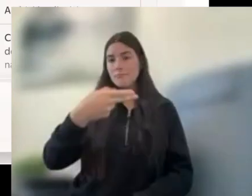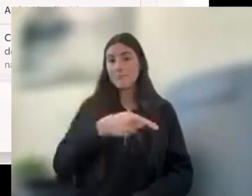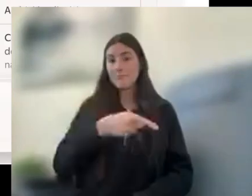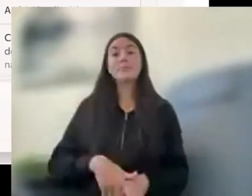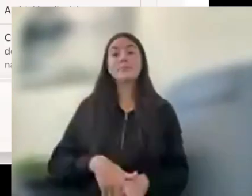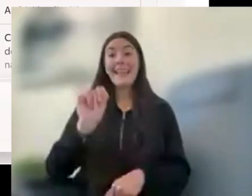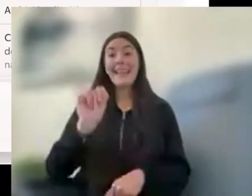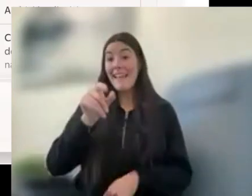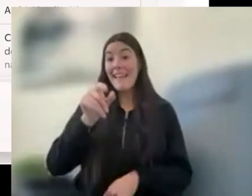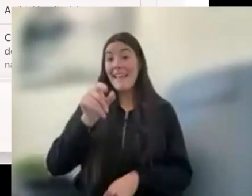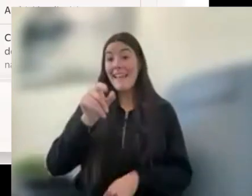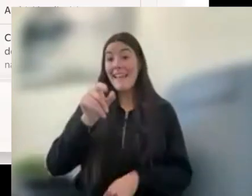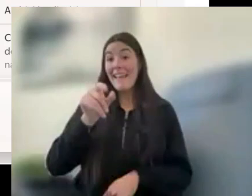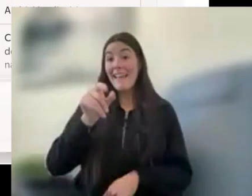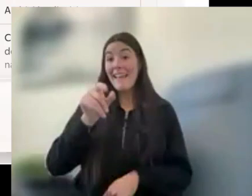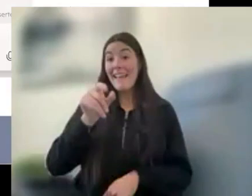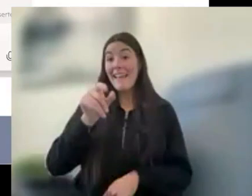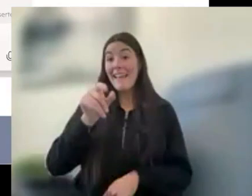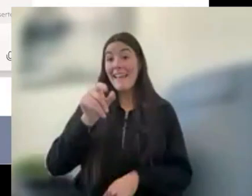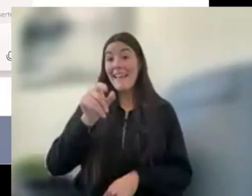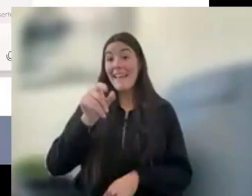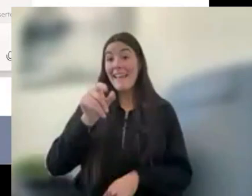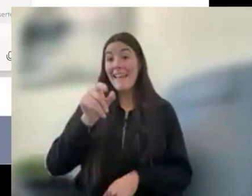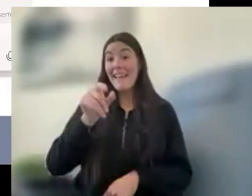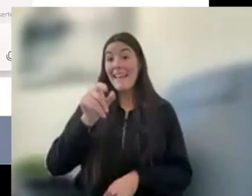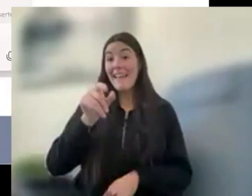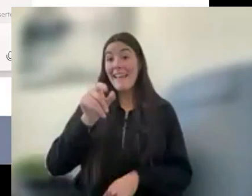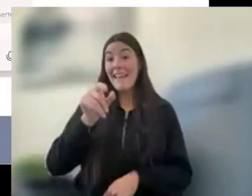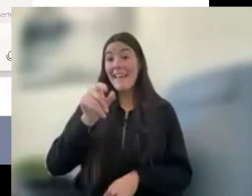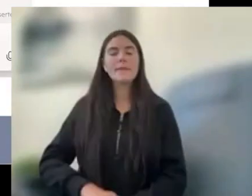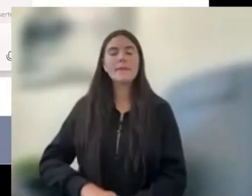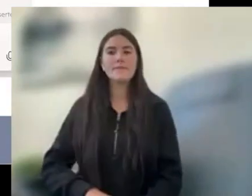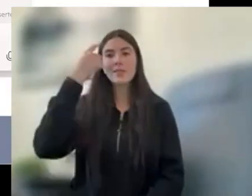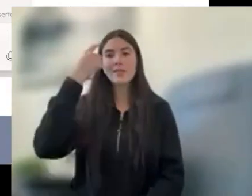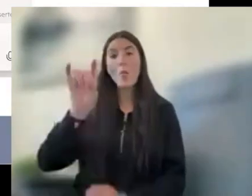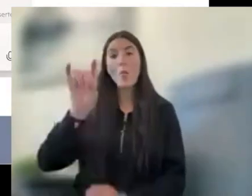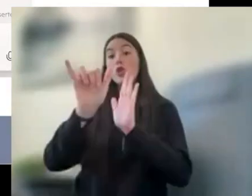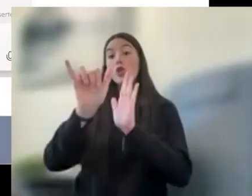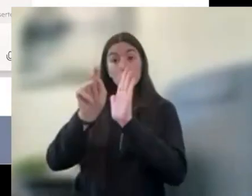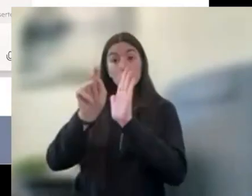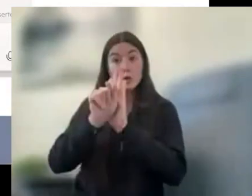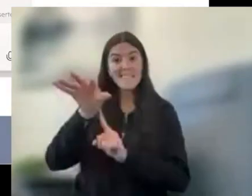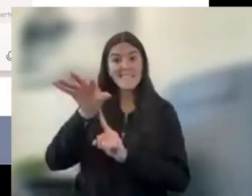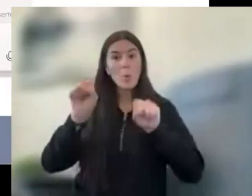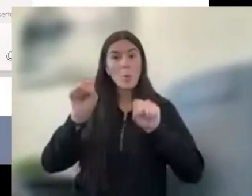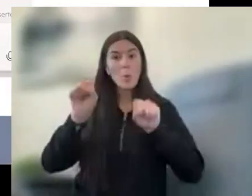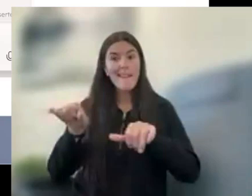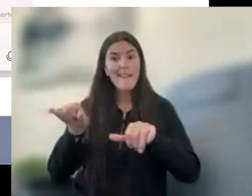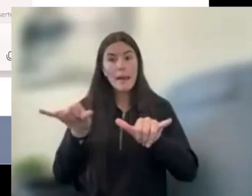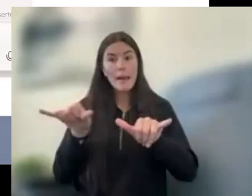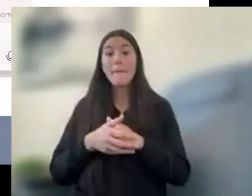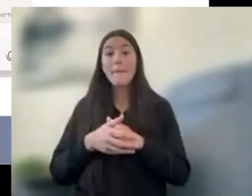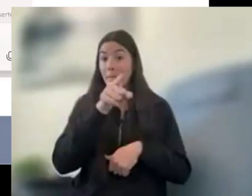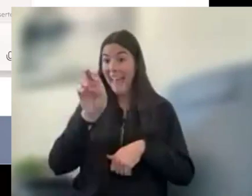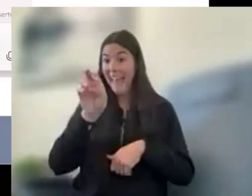about websites, look at this for YouTube videos. Do you ever get YouTube videos as